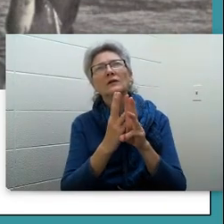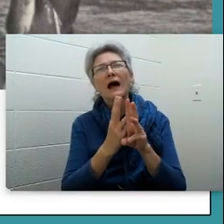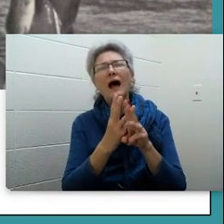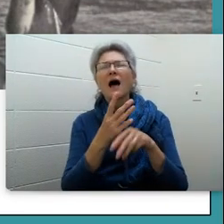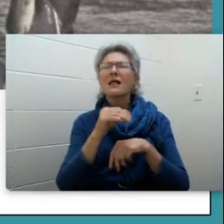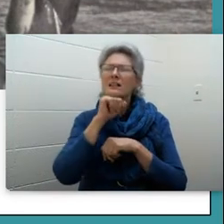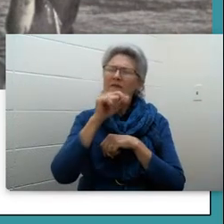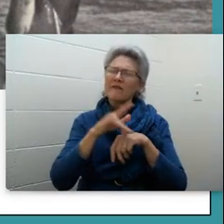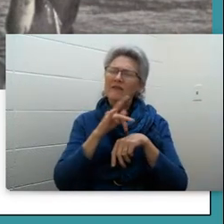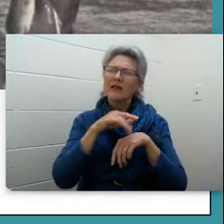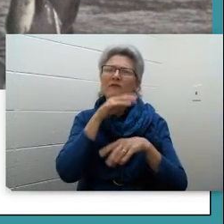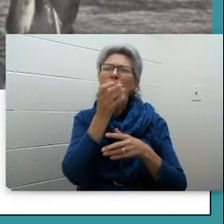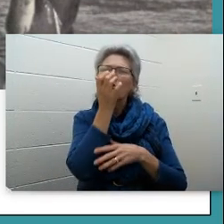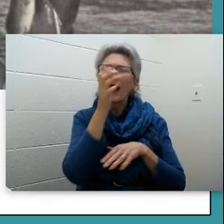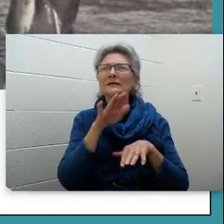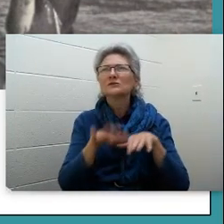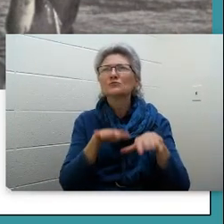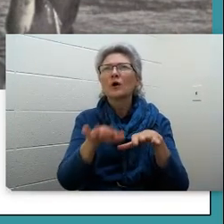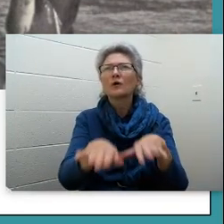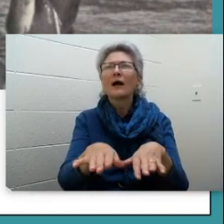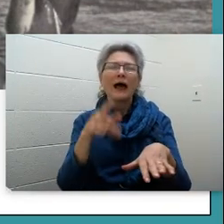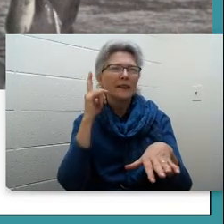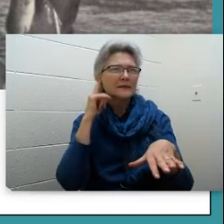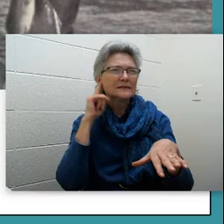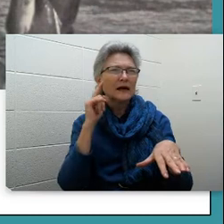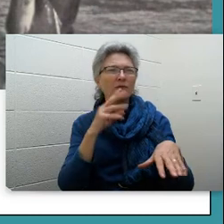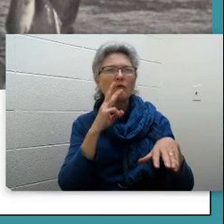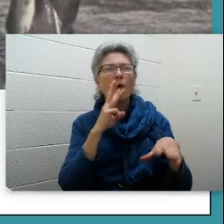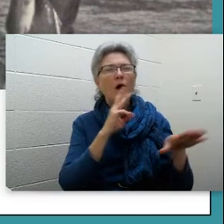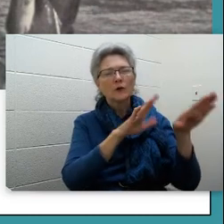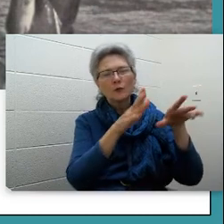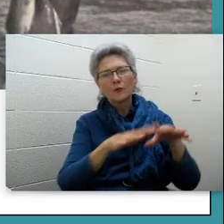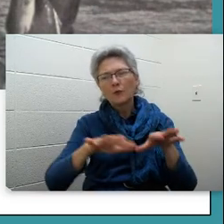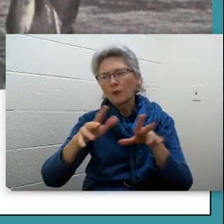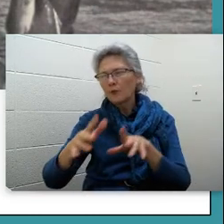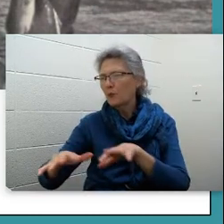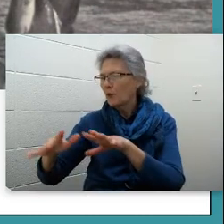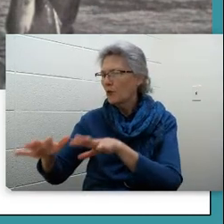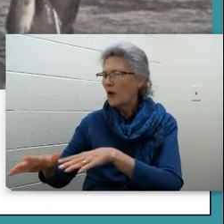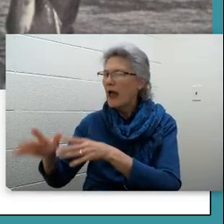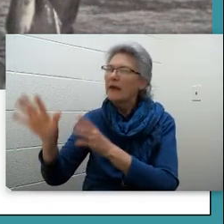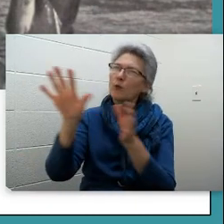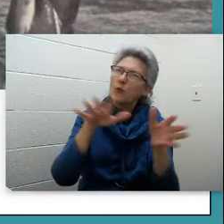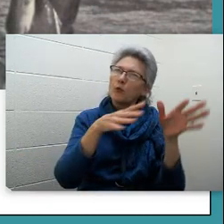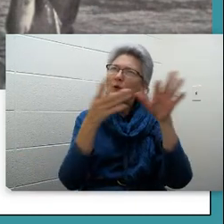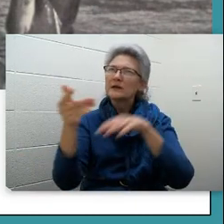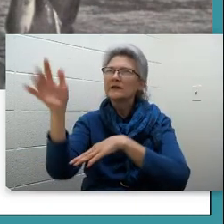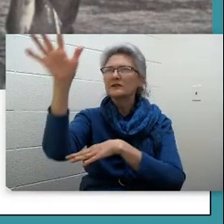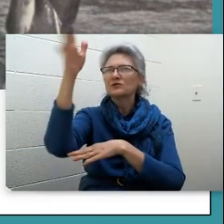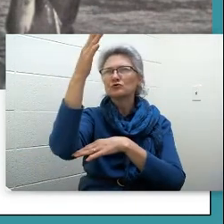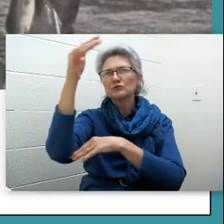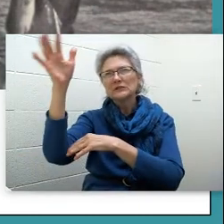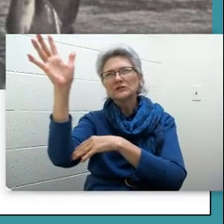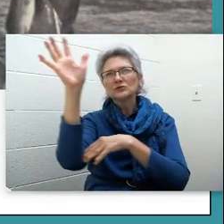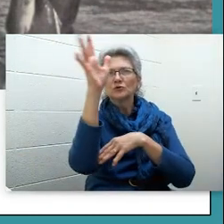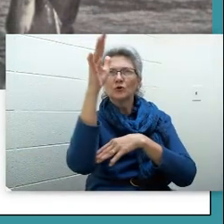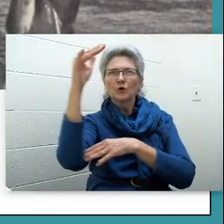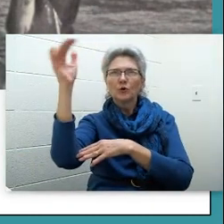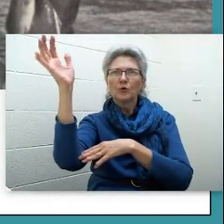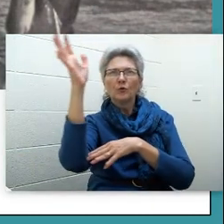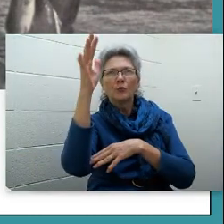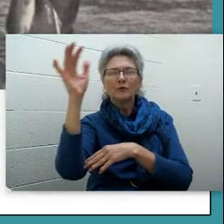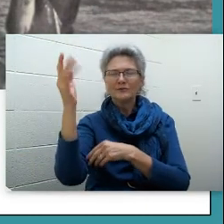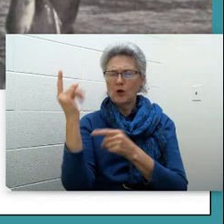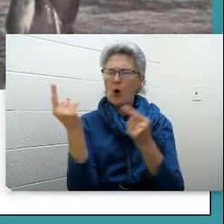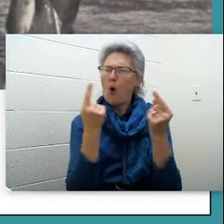under my feet and the sound of running streams by my side. The hum of the wind in the treetops